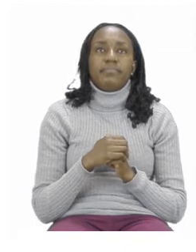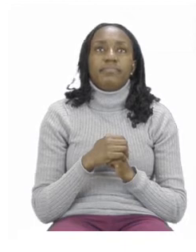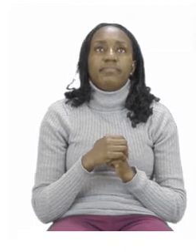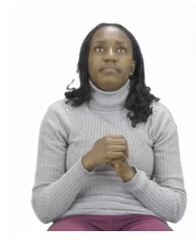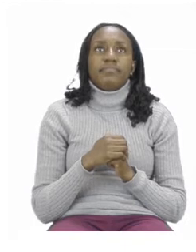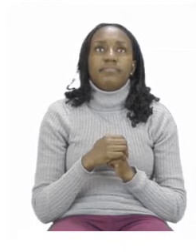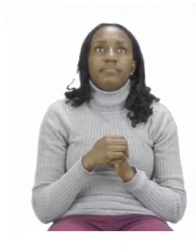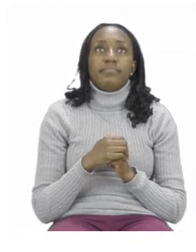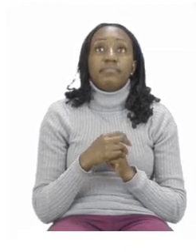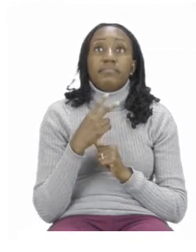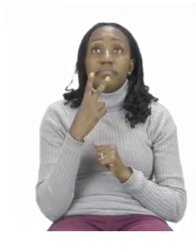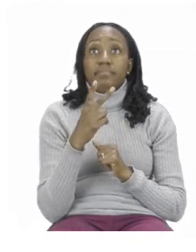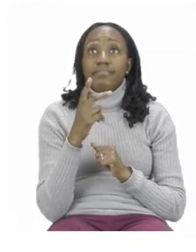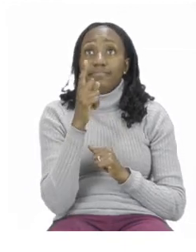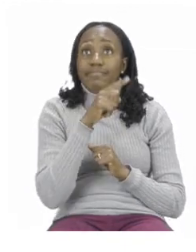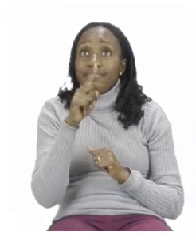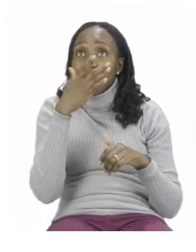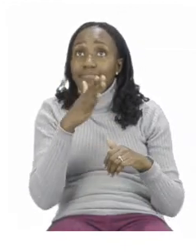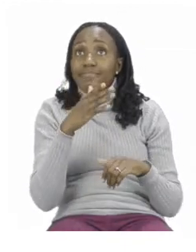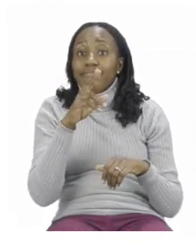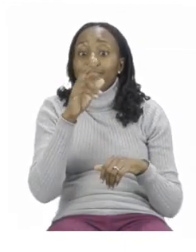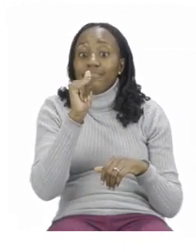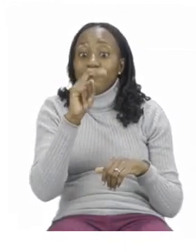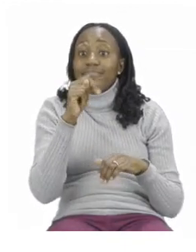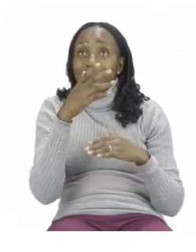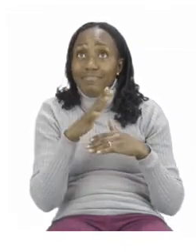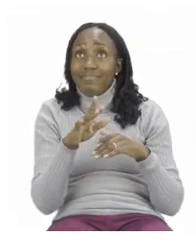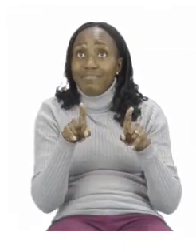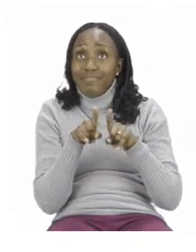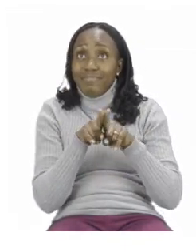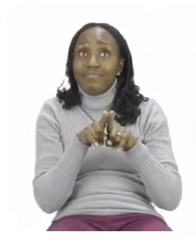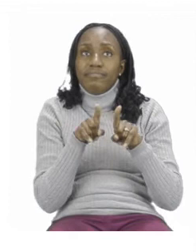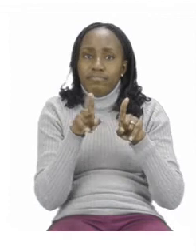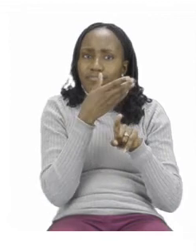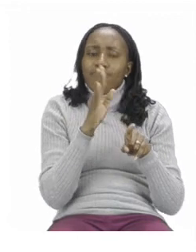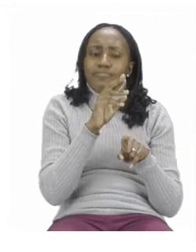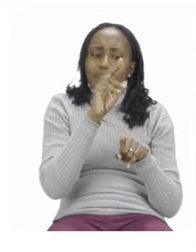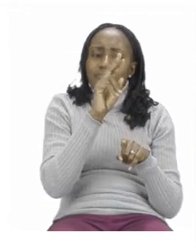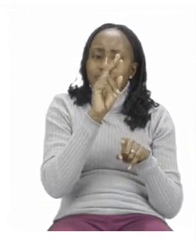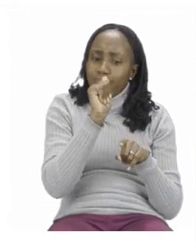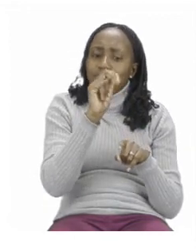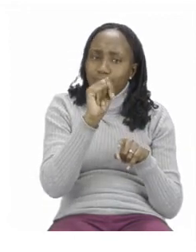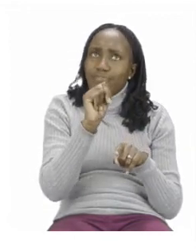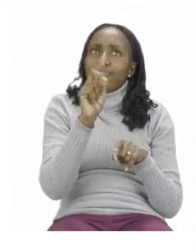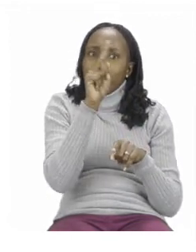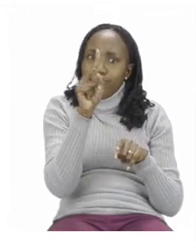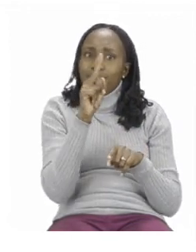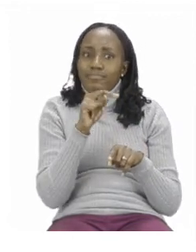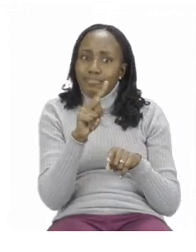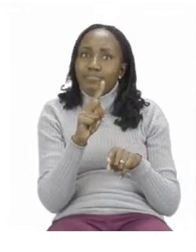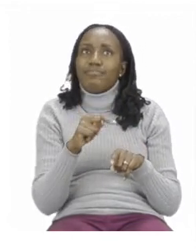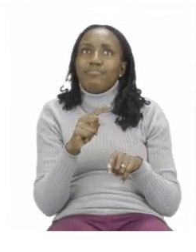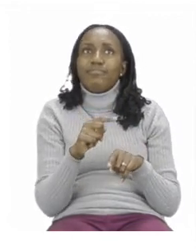Did you manage to circle all your words? Well done! So the words that actually rhyme with fan